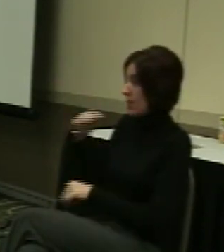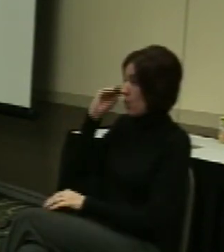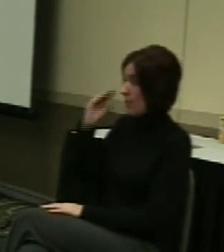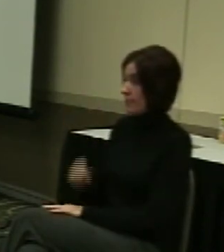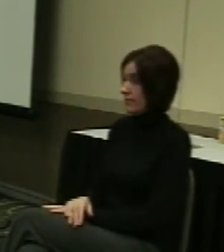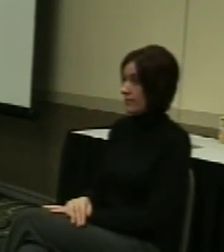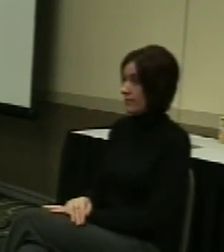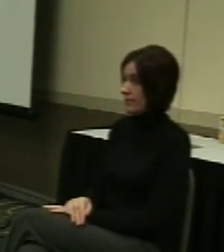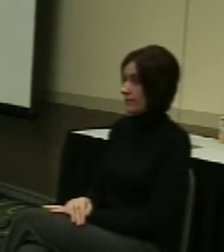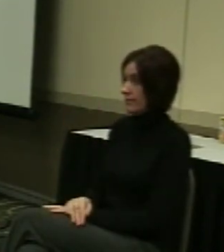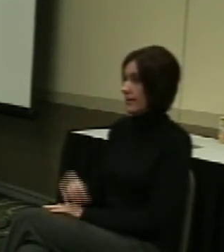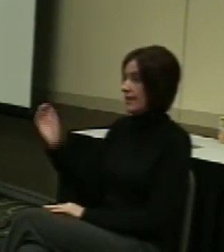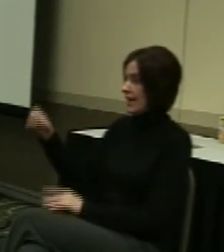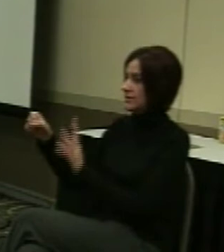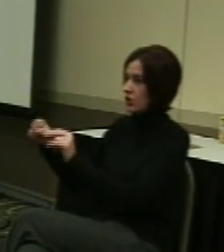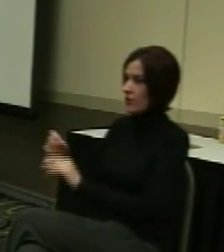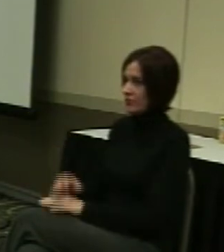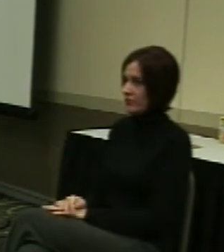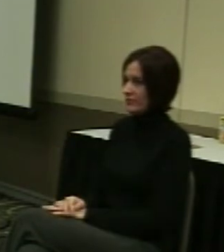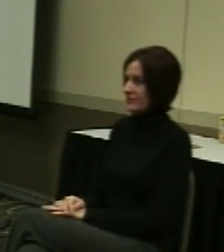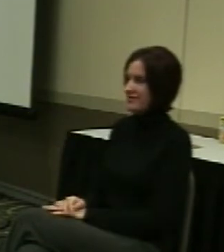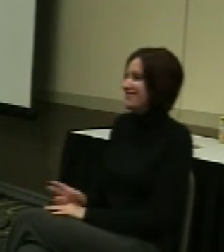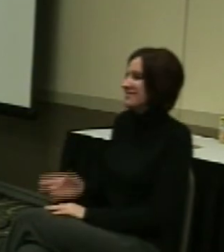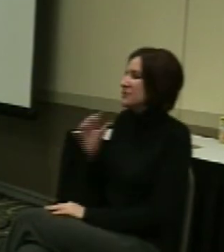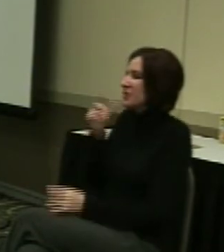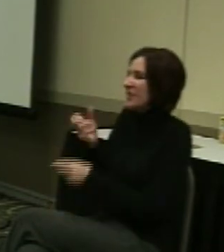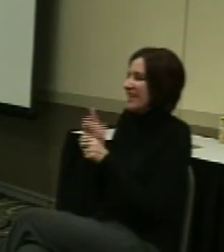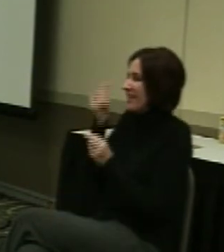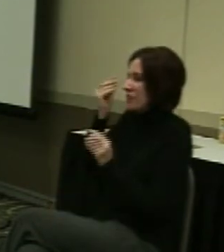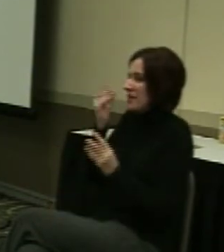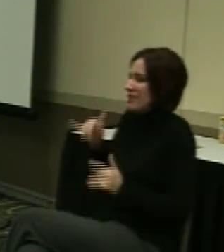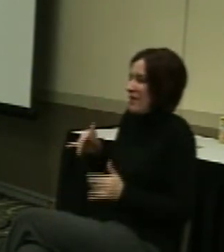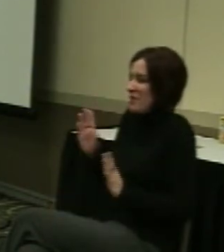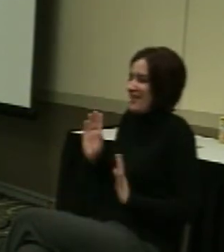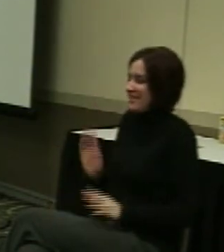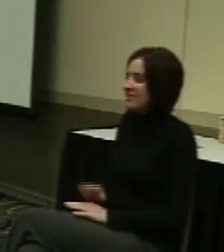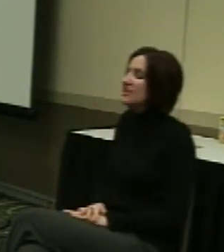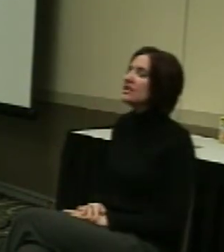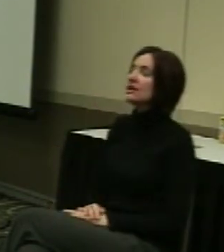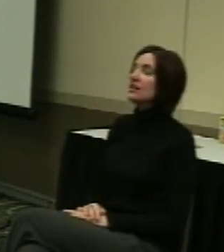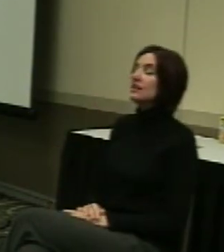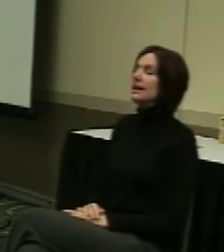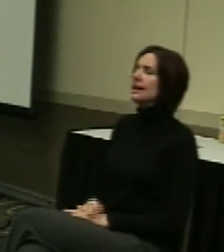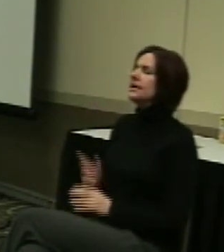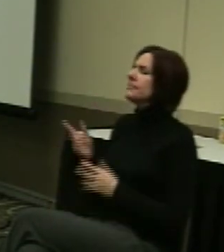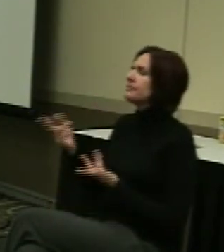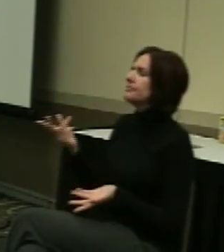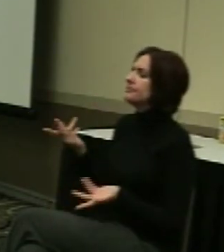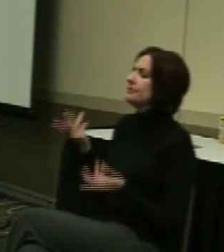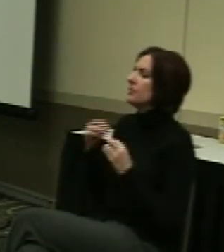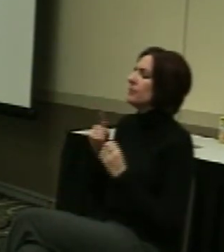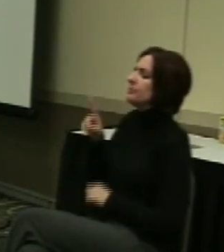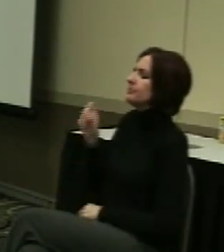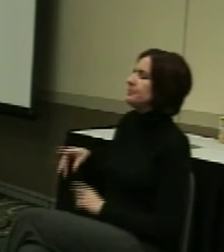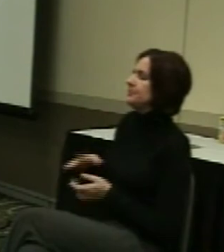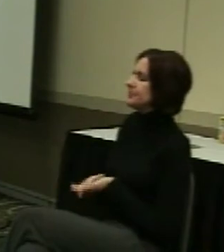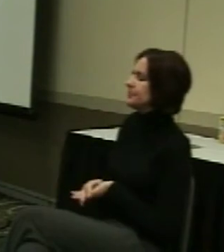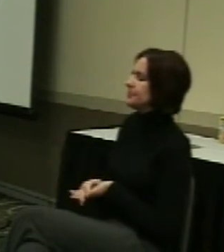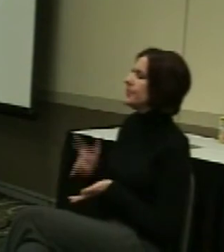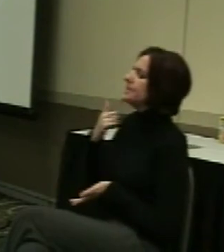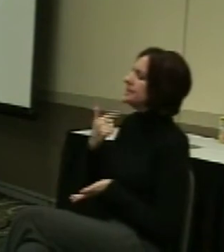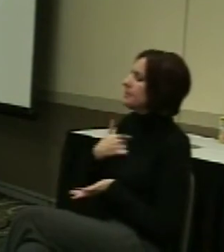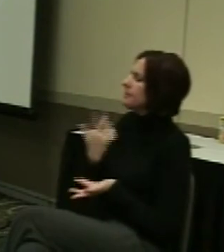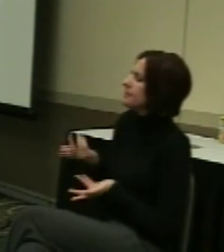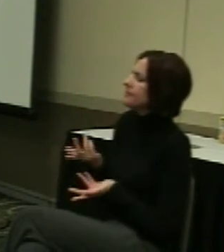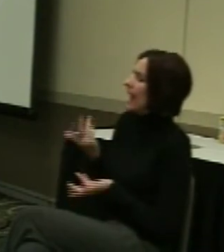Yes or no? That's not the way to get information. Can you tell me about how his routine